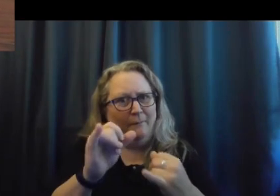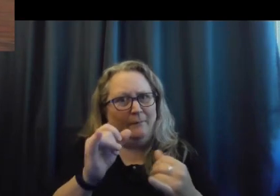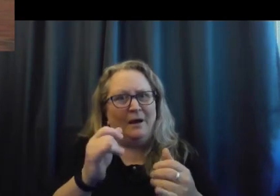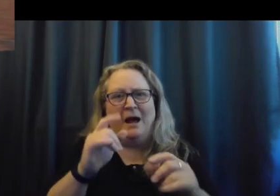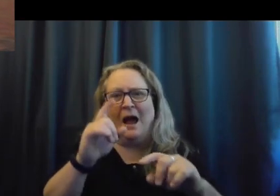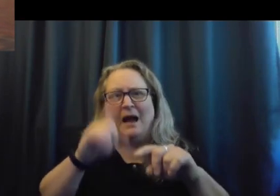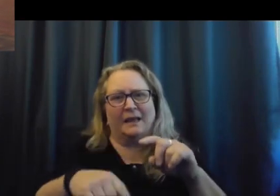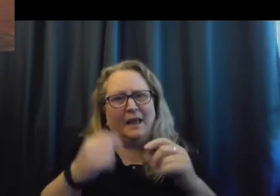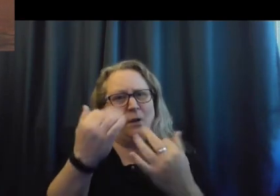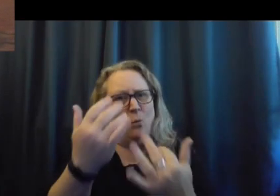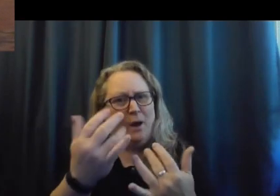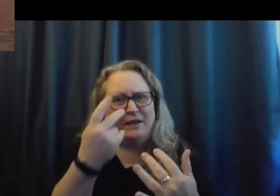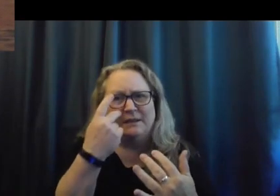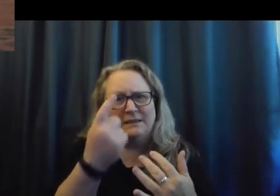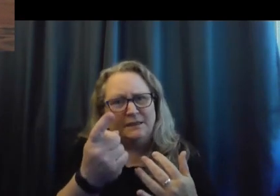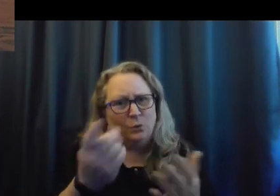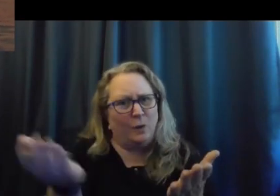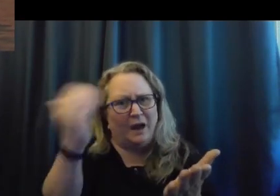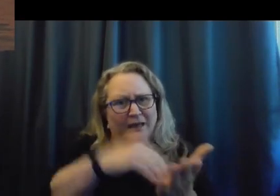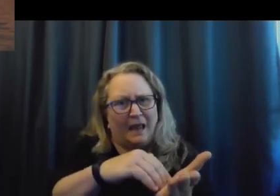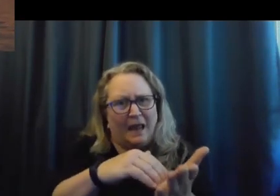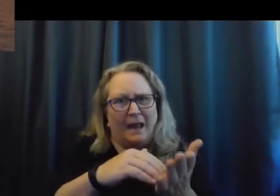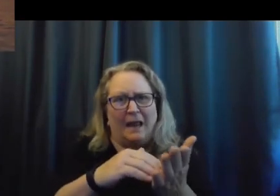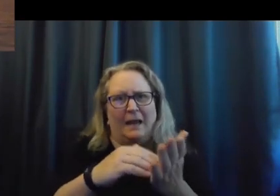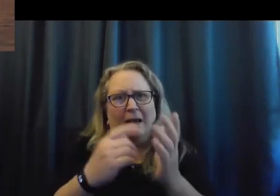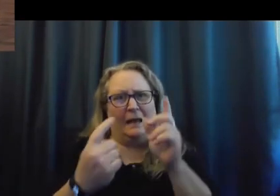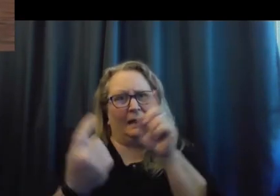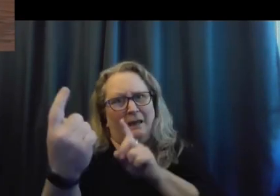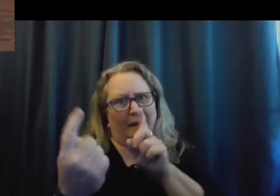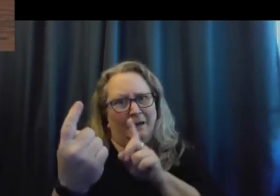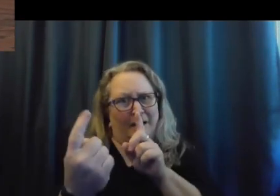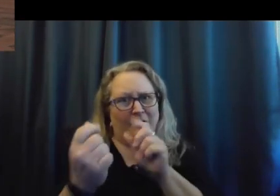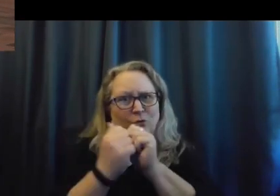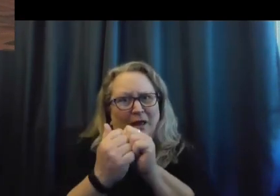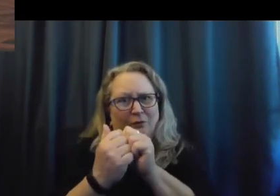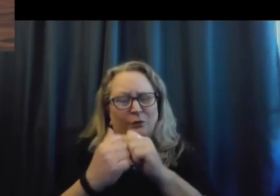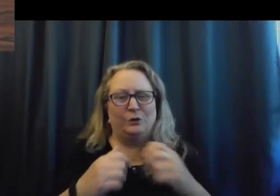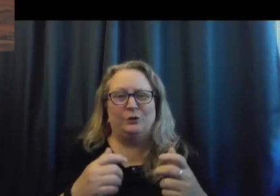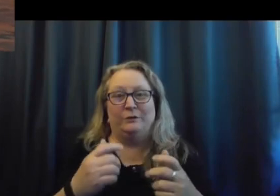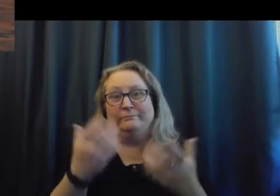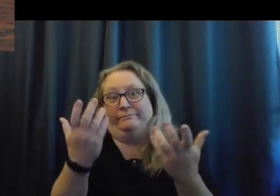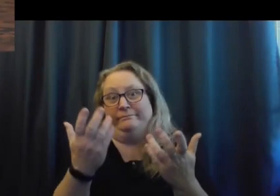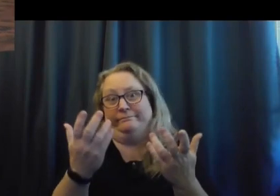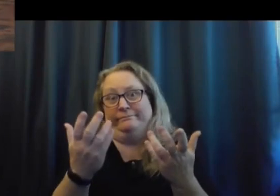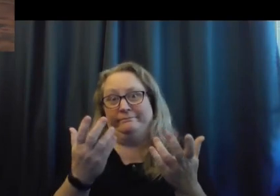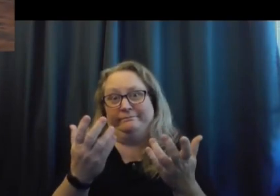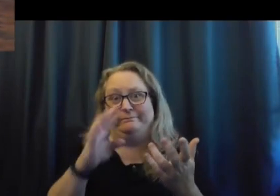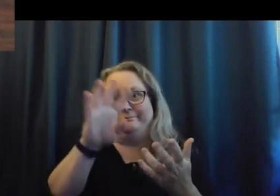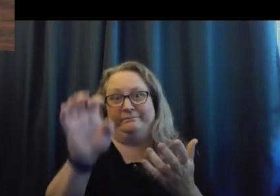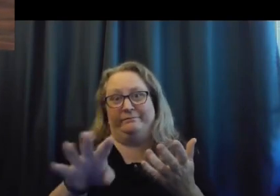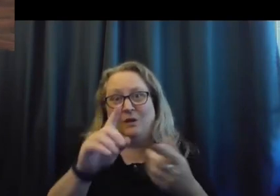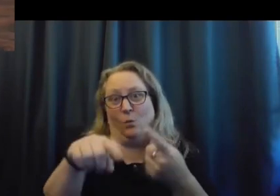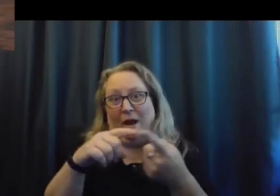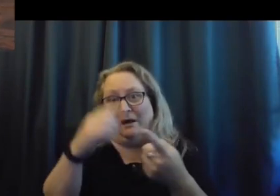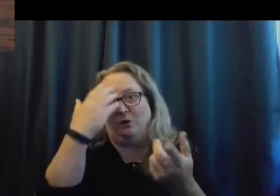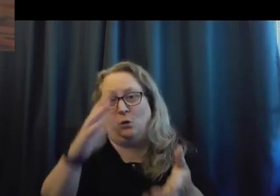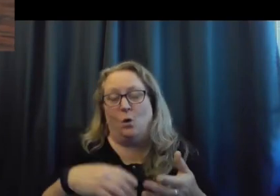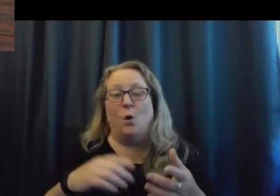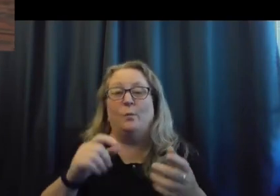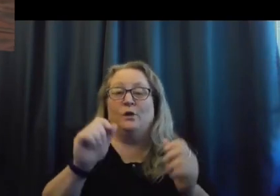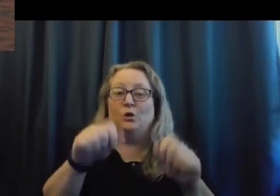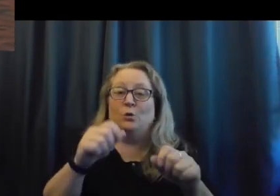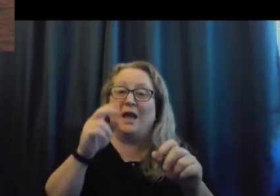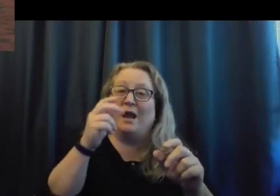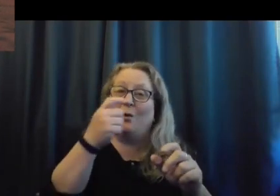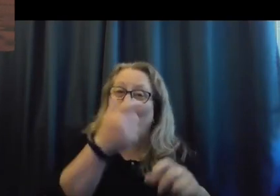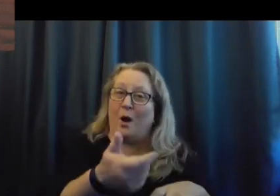in person, whenever that may be. In the meantime, be sure to explore the Western employee mosaic that is on this